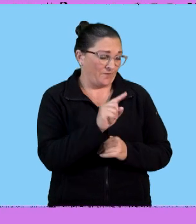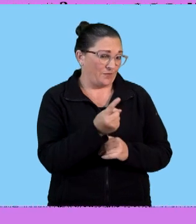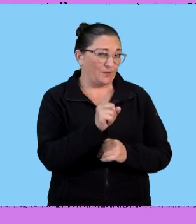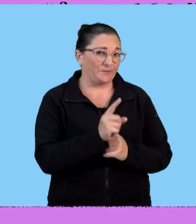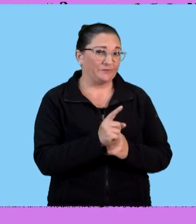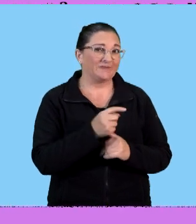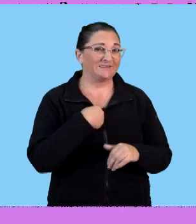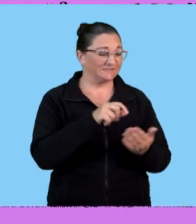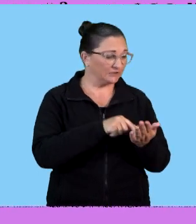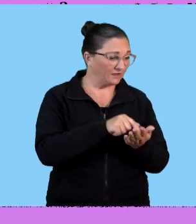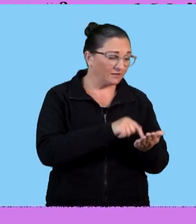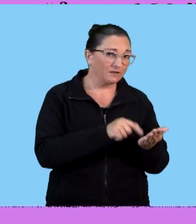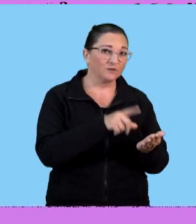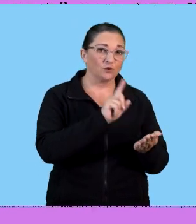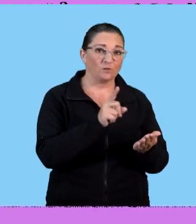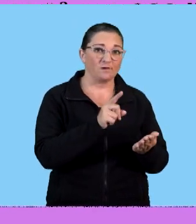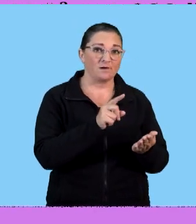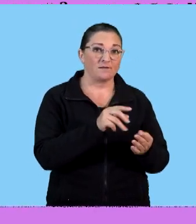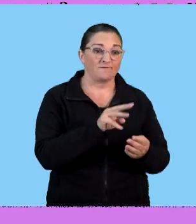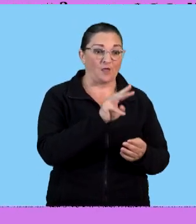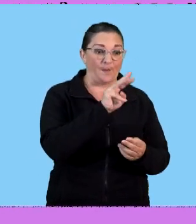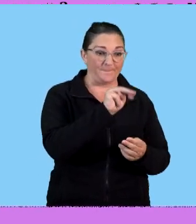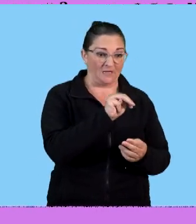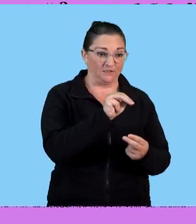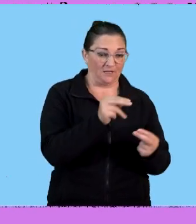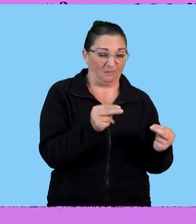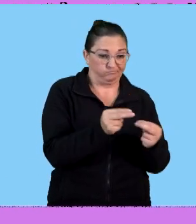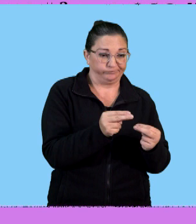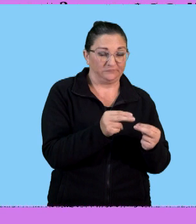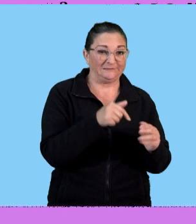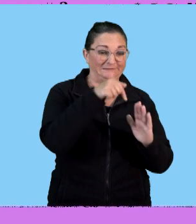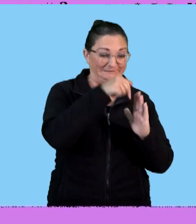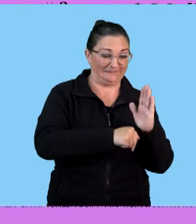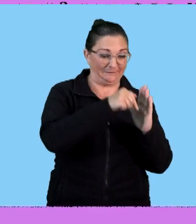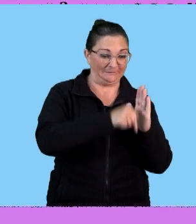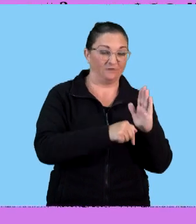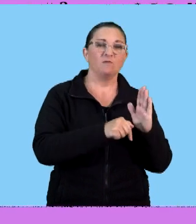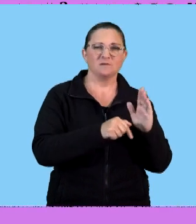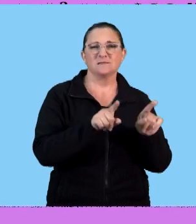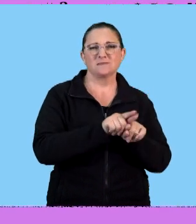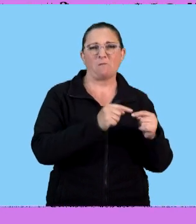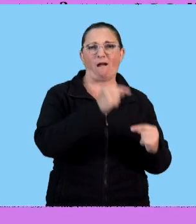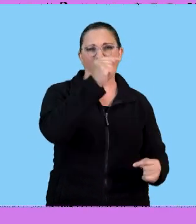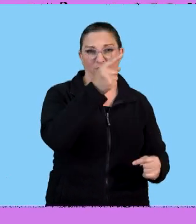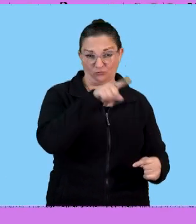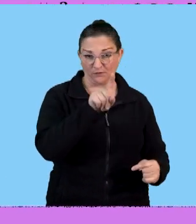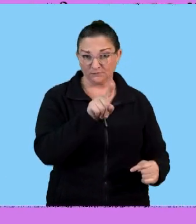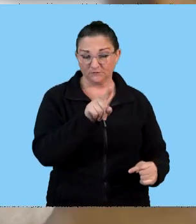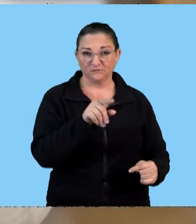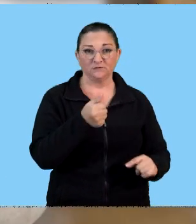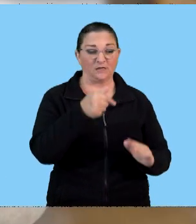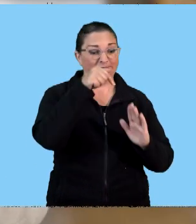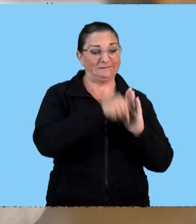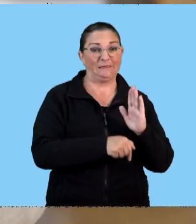right? I need to calculate to the nearest meter the depth, meaning the height of the pool. We all understand that, né? So